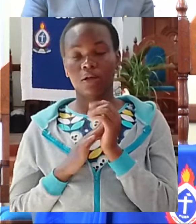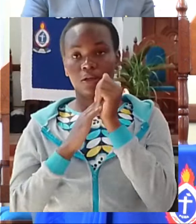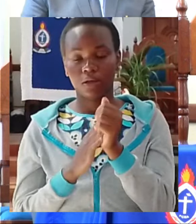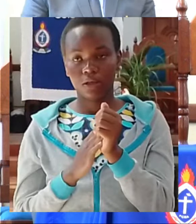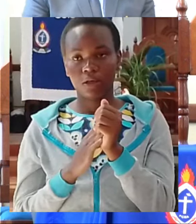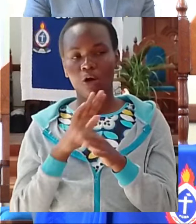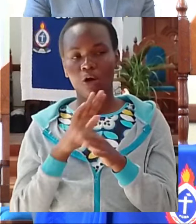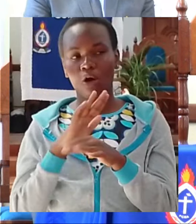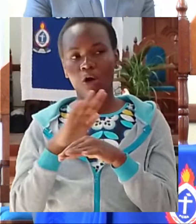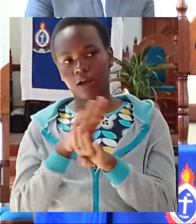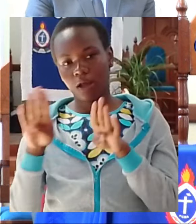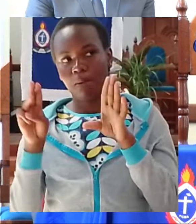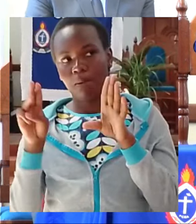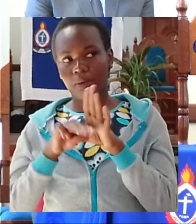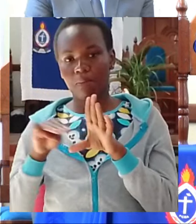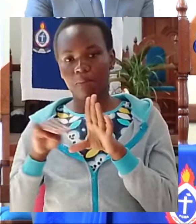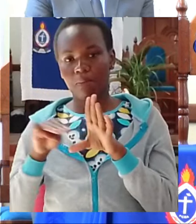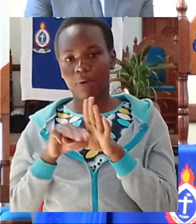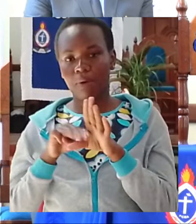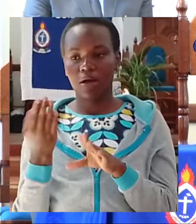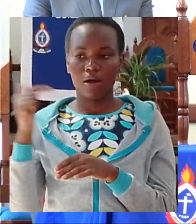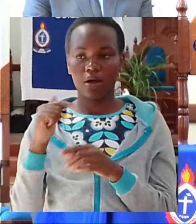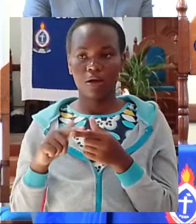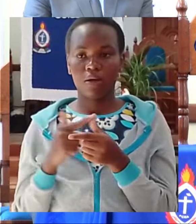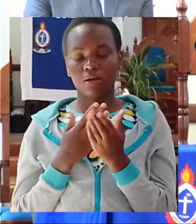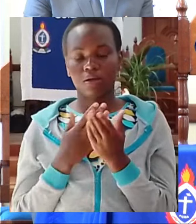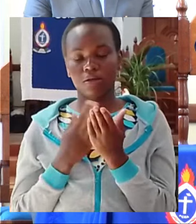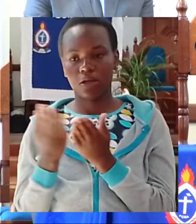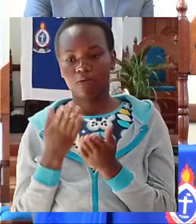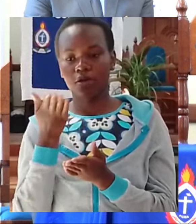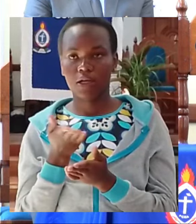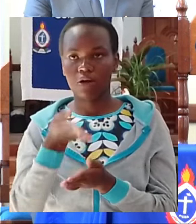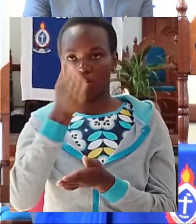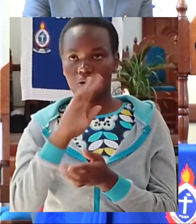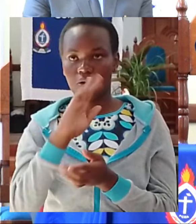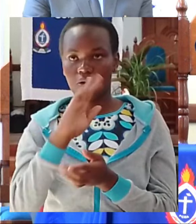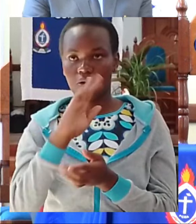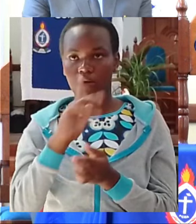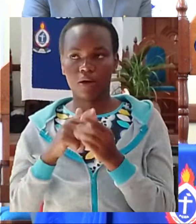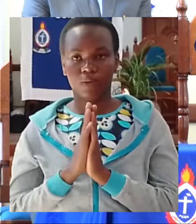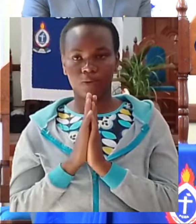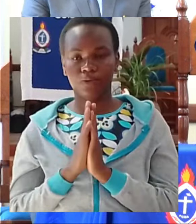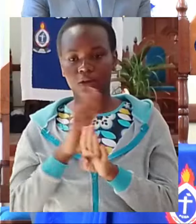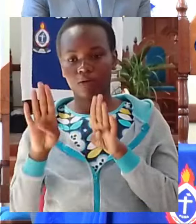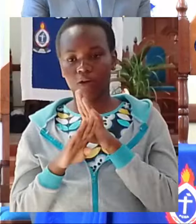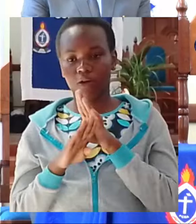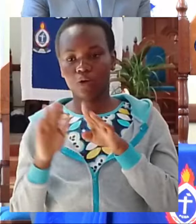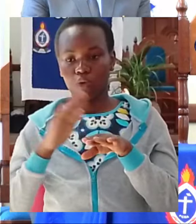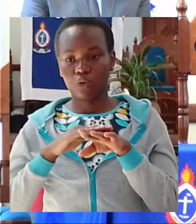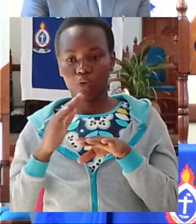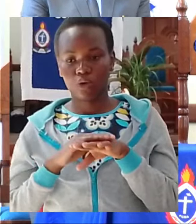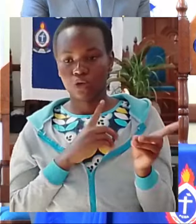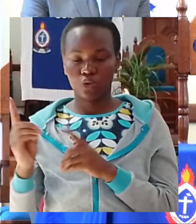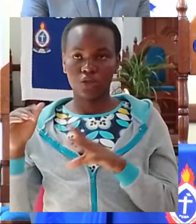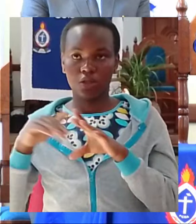King of all glory, even to the members who have attended. Where we have served, Jehovah Lord Almighty, we pray that for every good thing that we have done